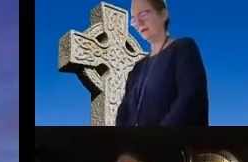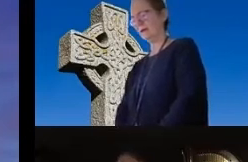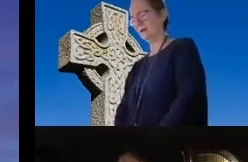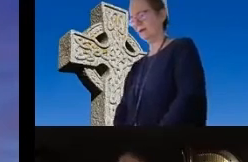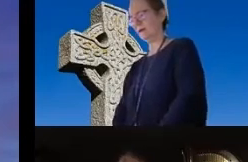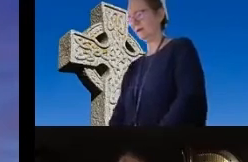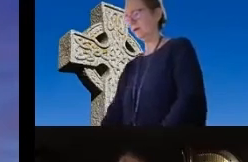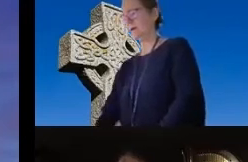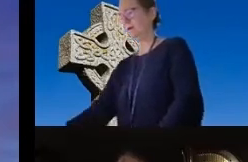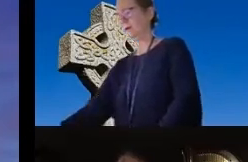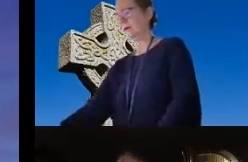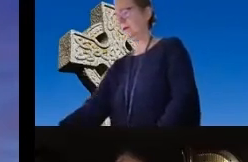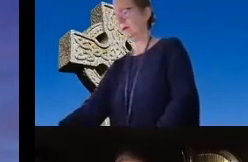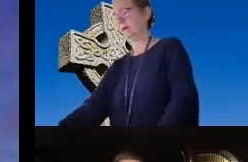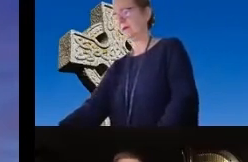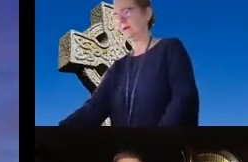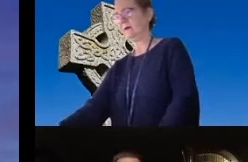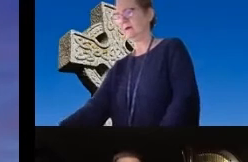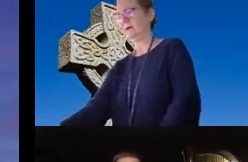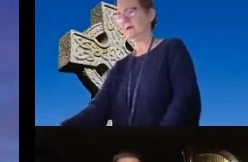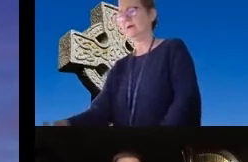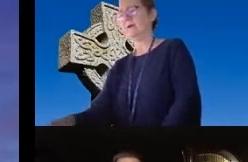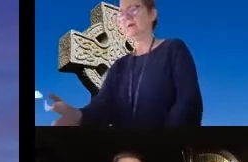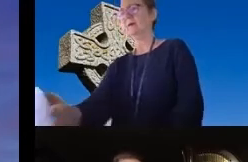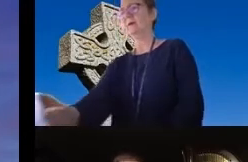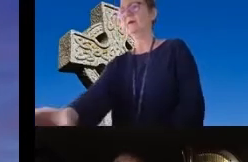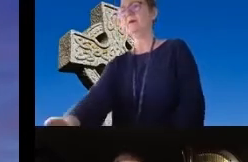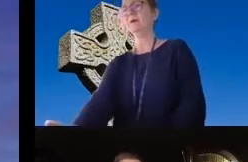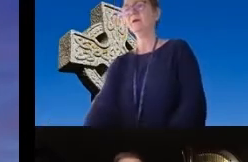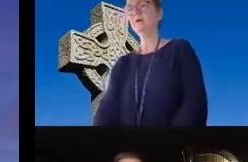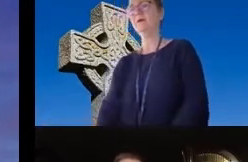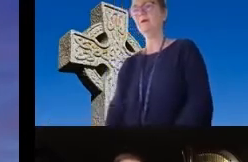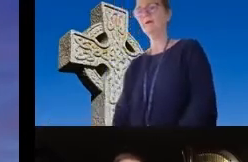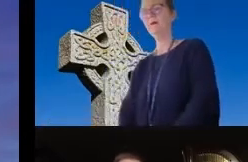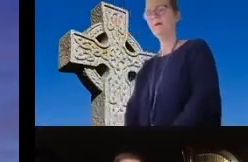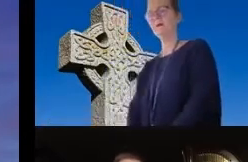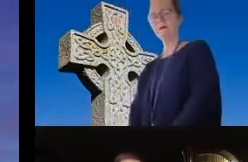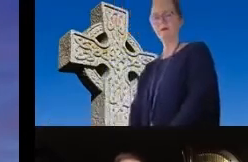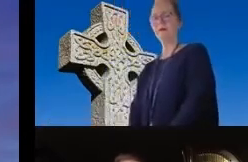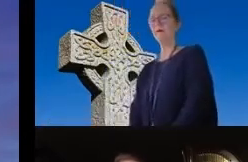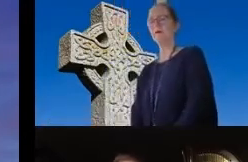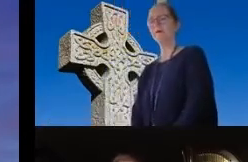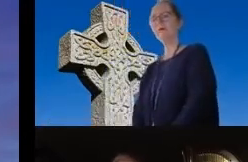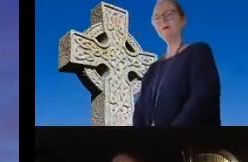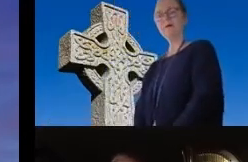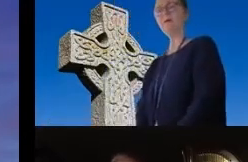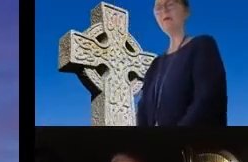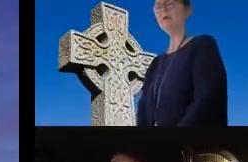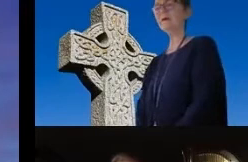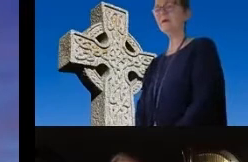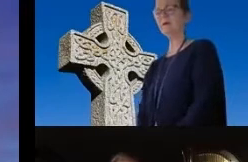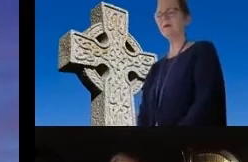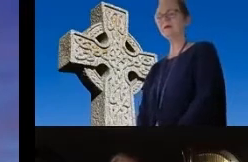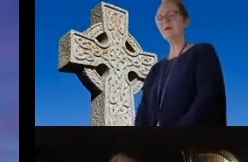A poet and say. Art is say.